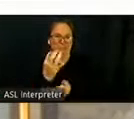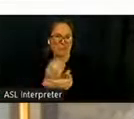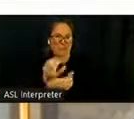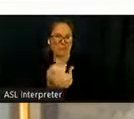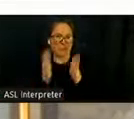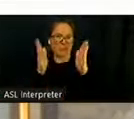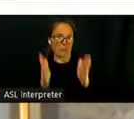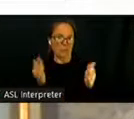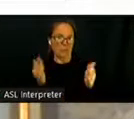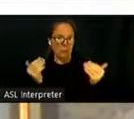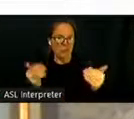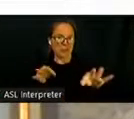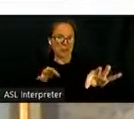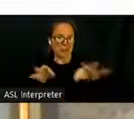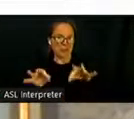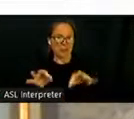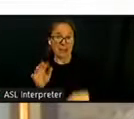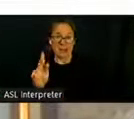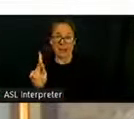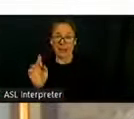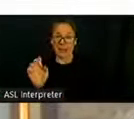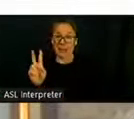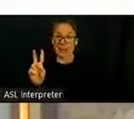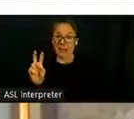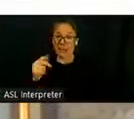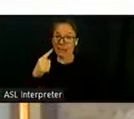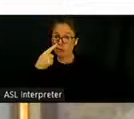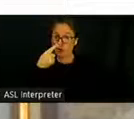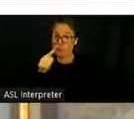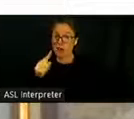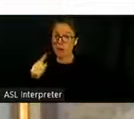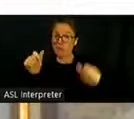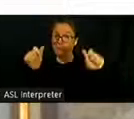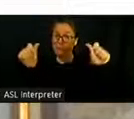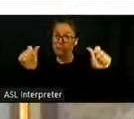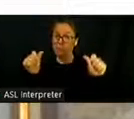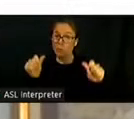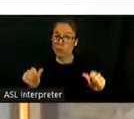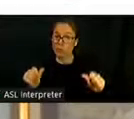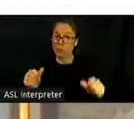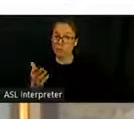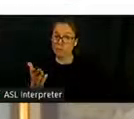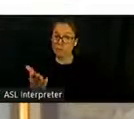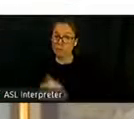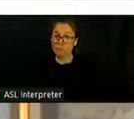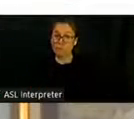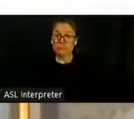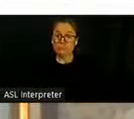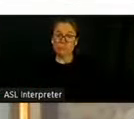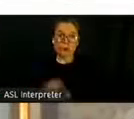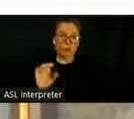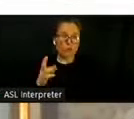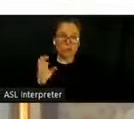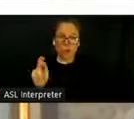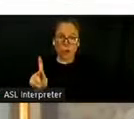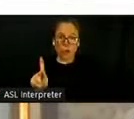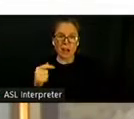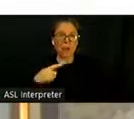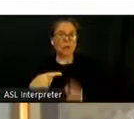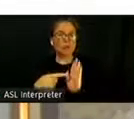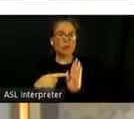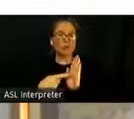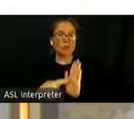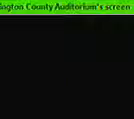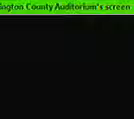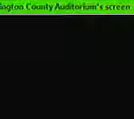could you throw up the slides, the slide deck? Kevin or Chuck, I'm sorry. I just wanted to run through slides 1 through